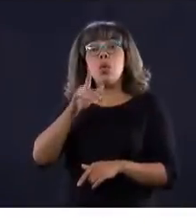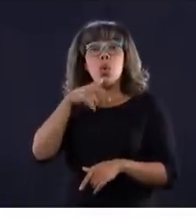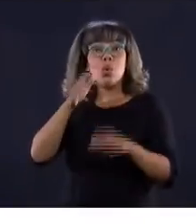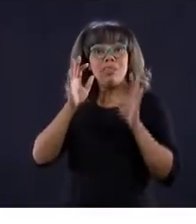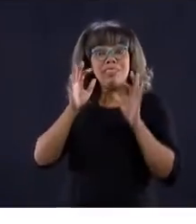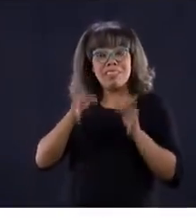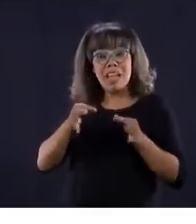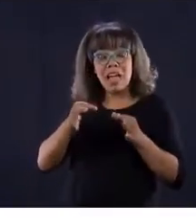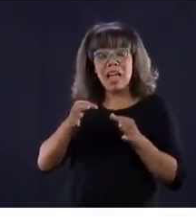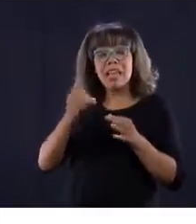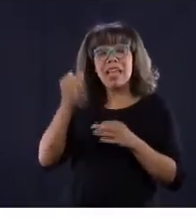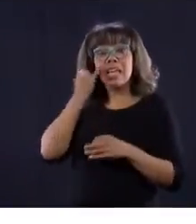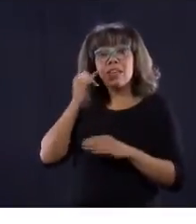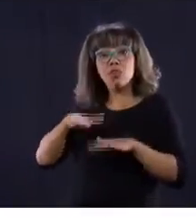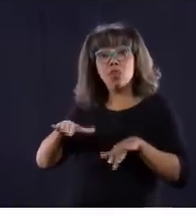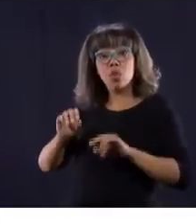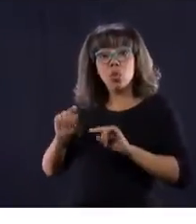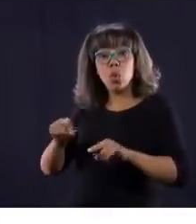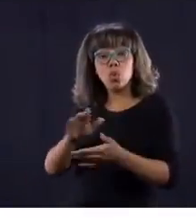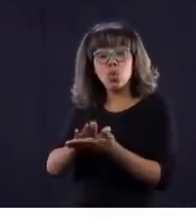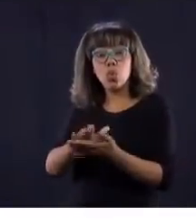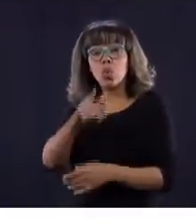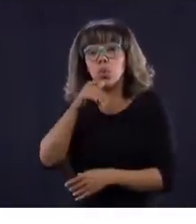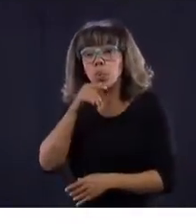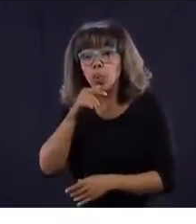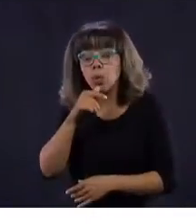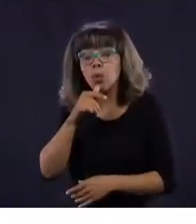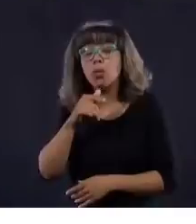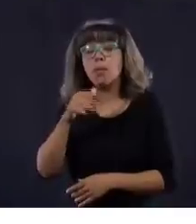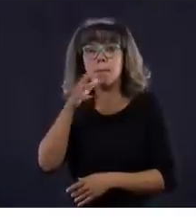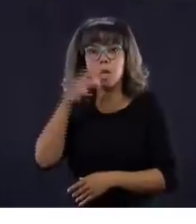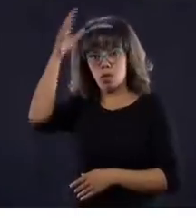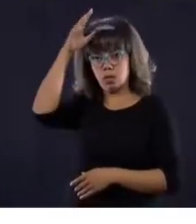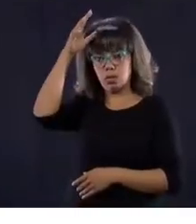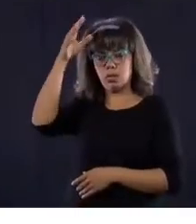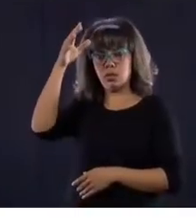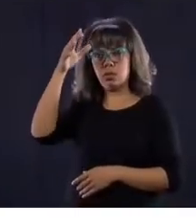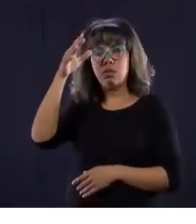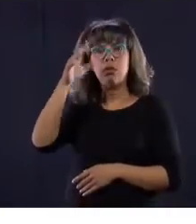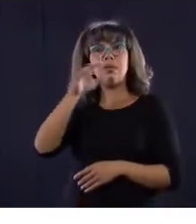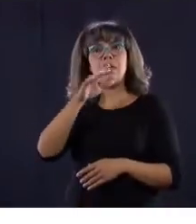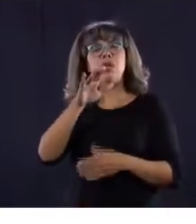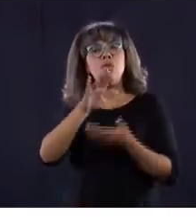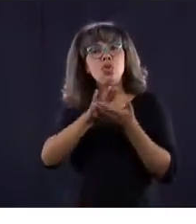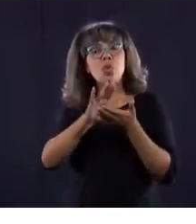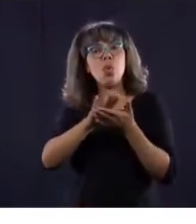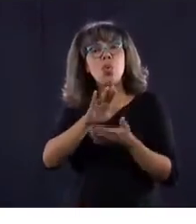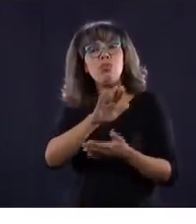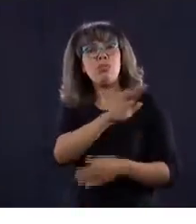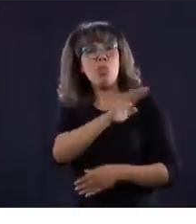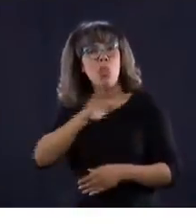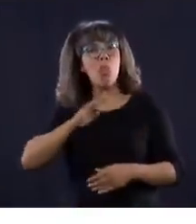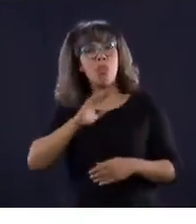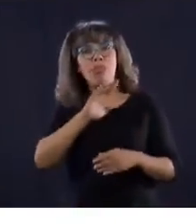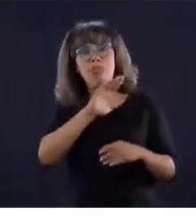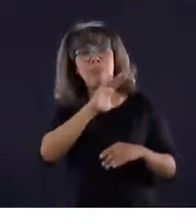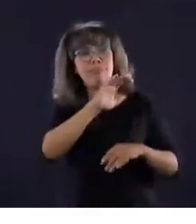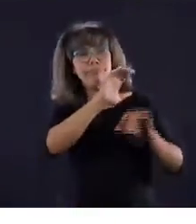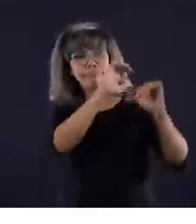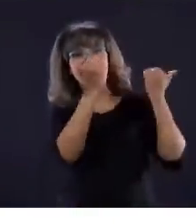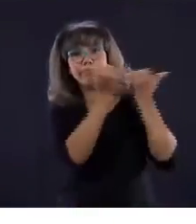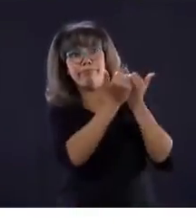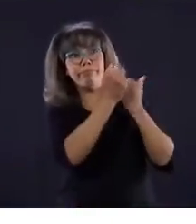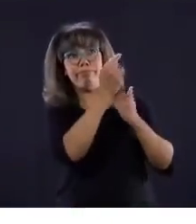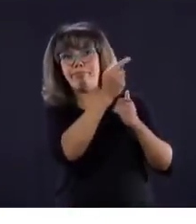to open schools. Then the parents will decide if they send or know their children, not the